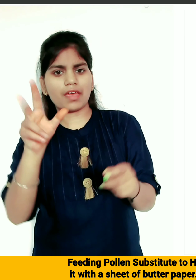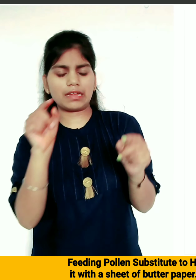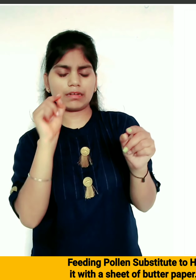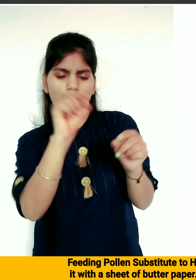place 2 thick twigs of top bars of the colony and place the